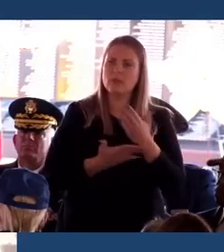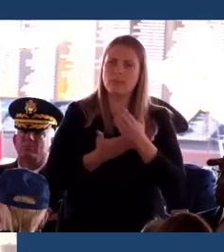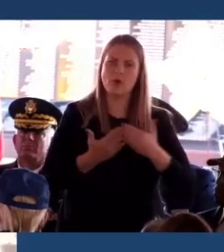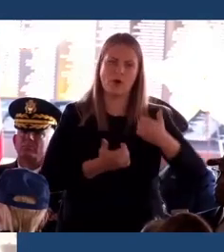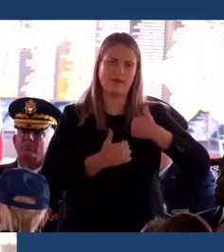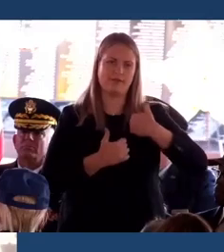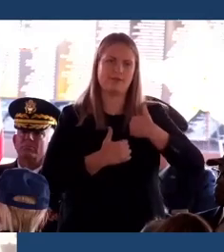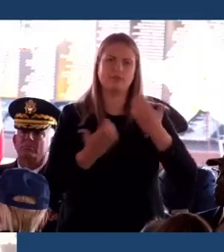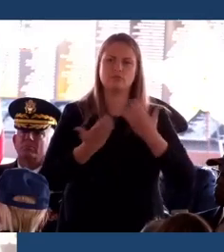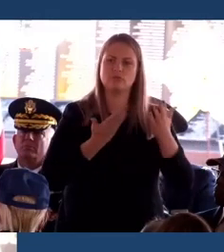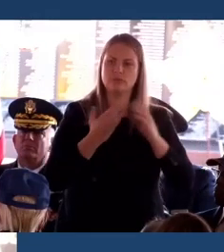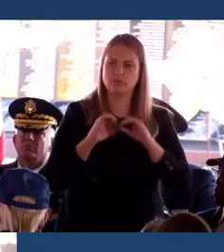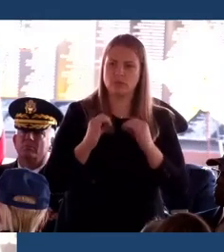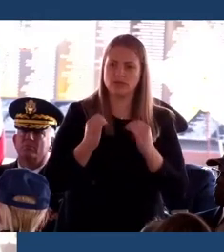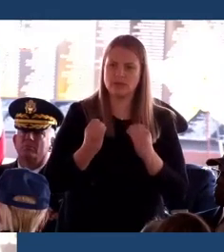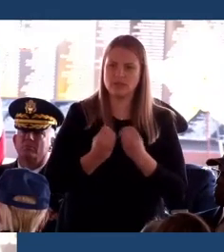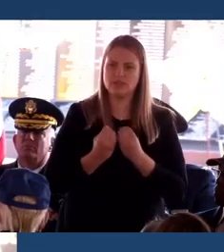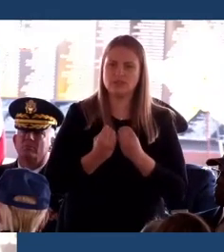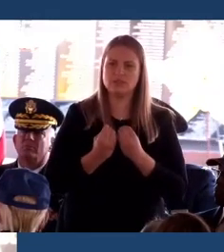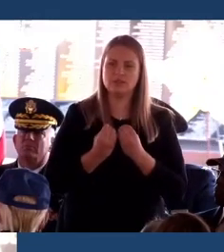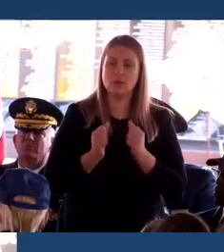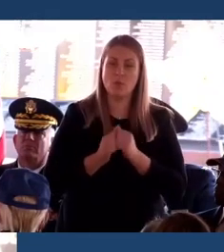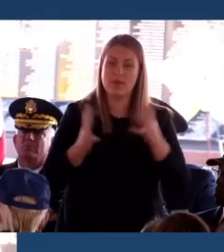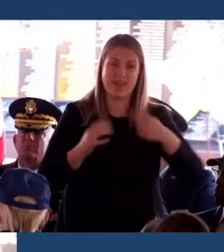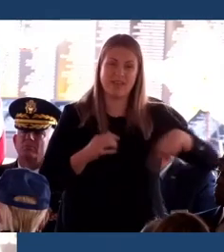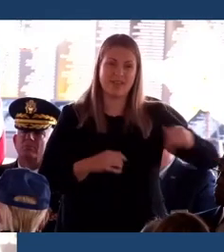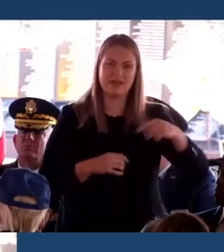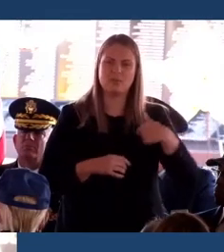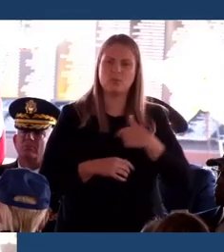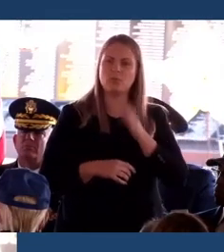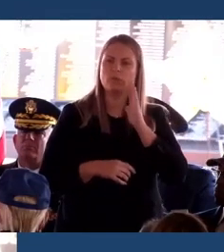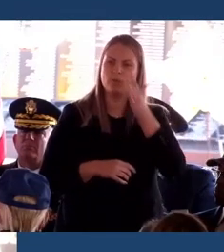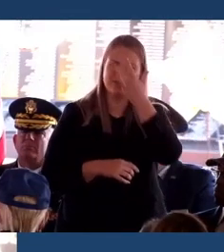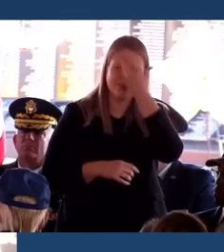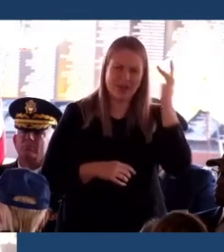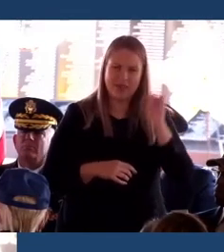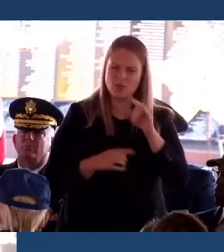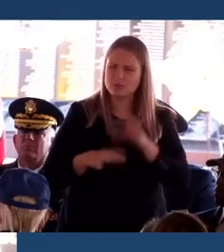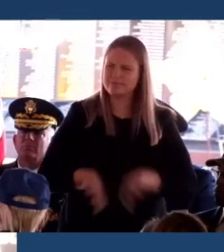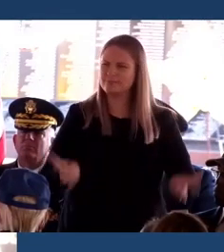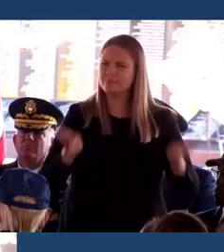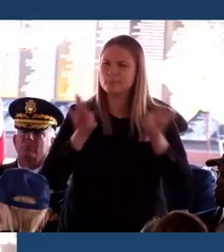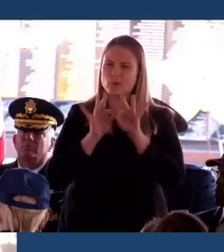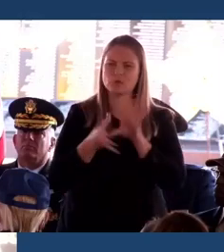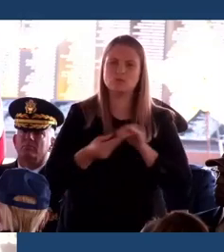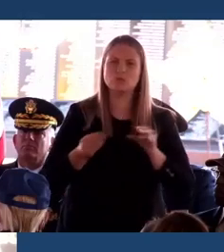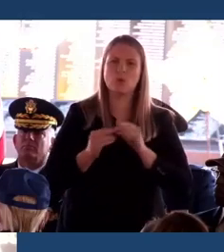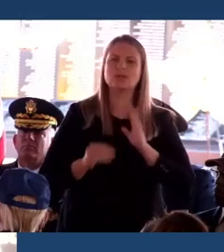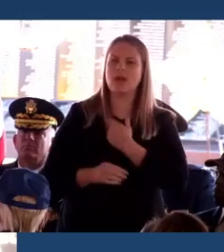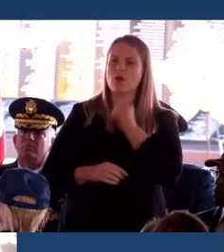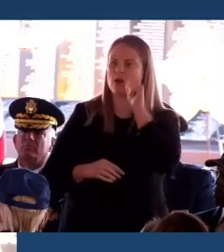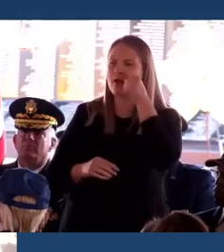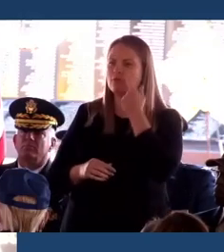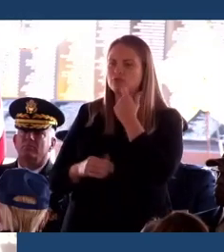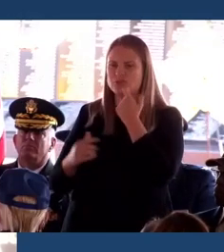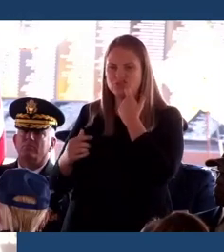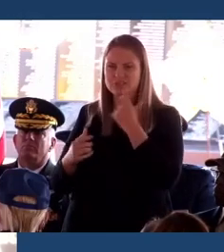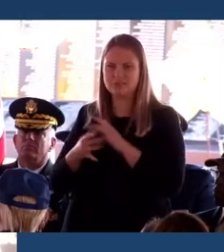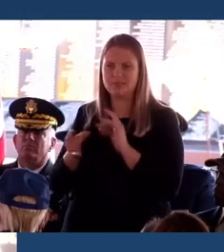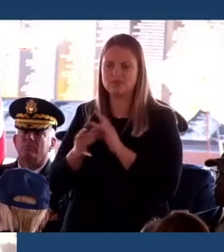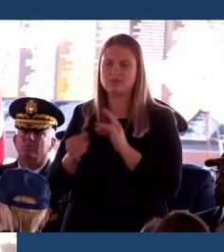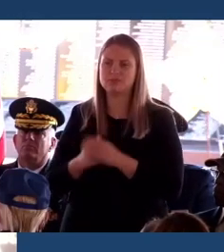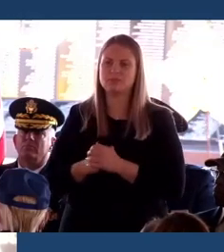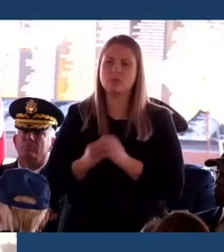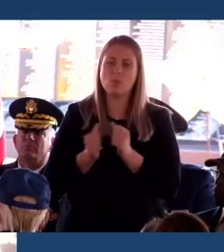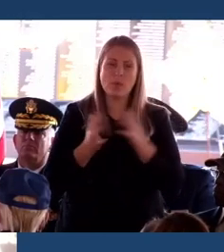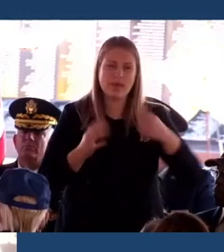service organizations without whom we would forget those critical stories our governor was talking about, without whom we